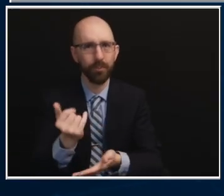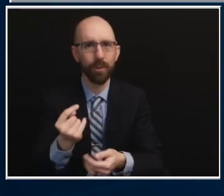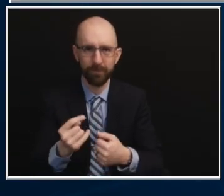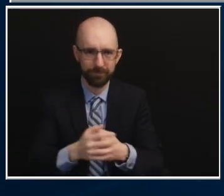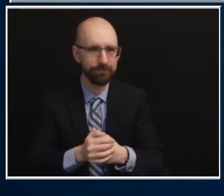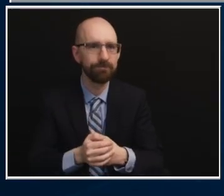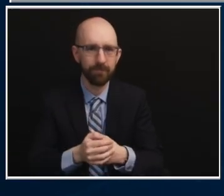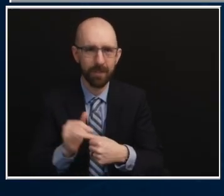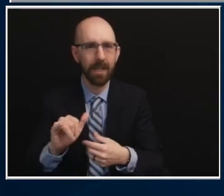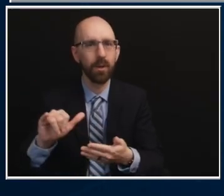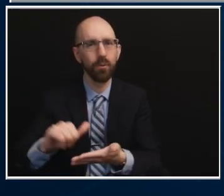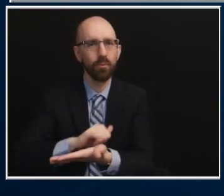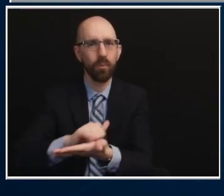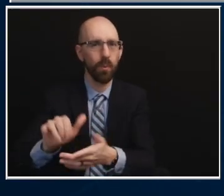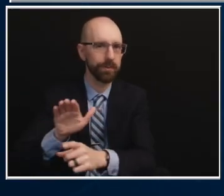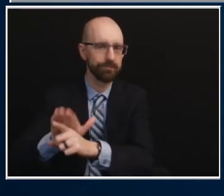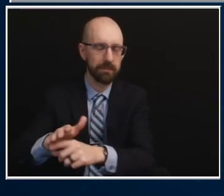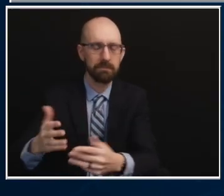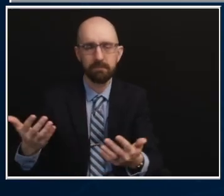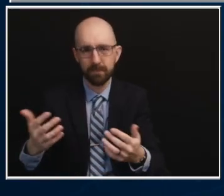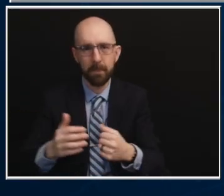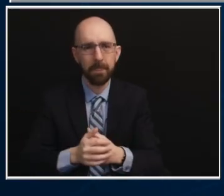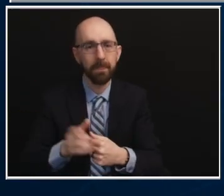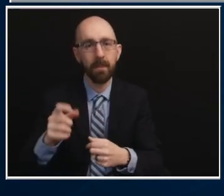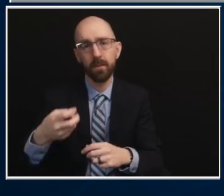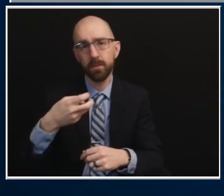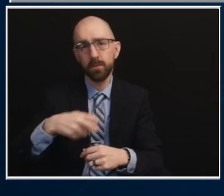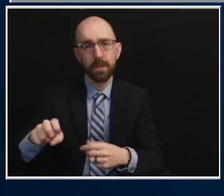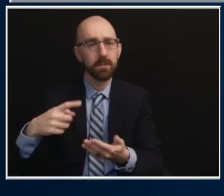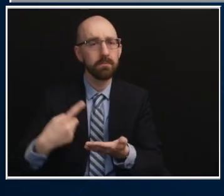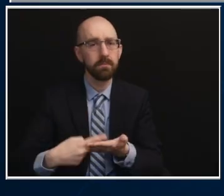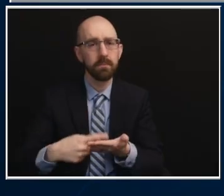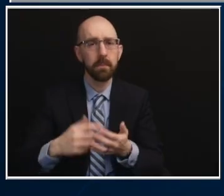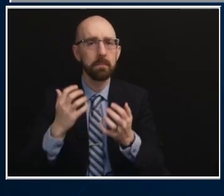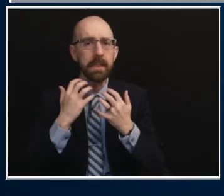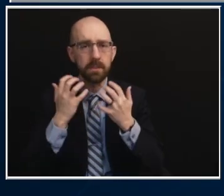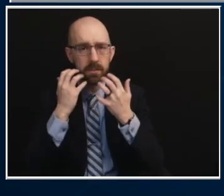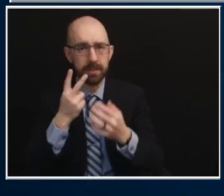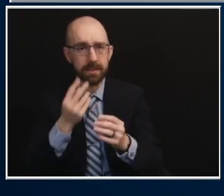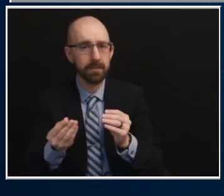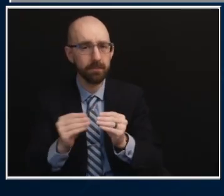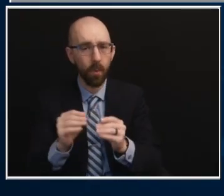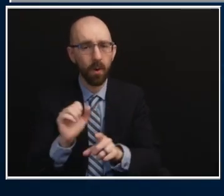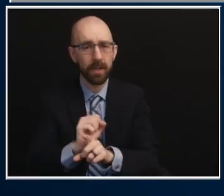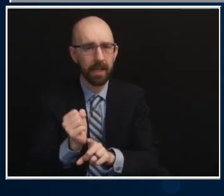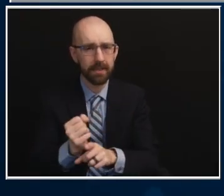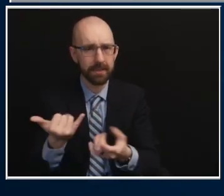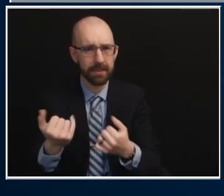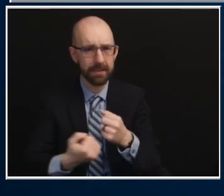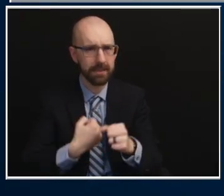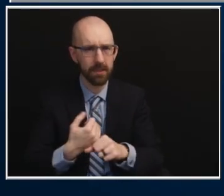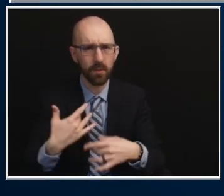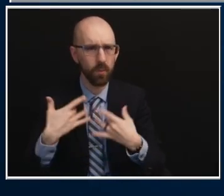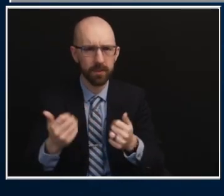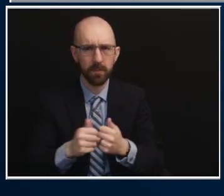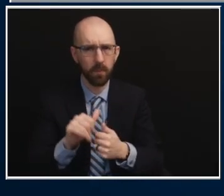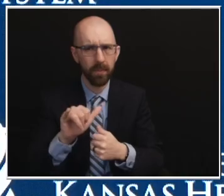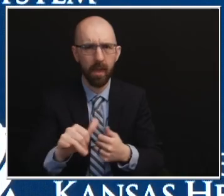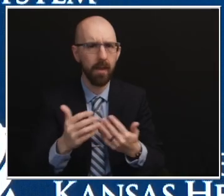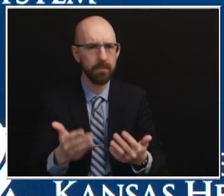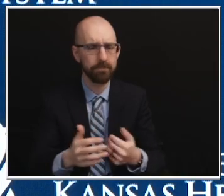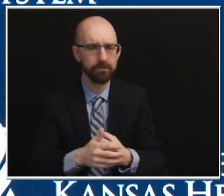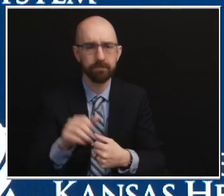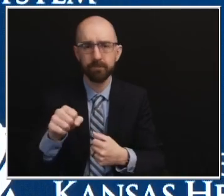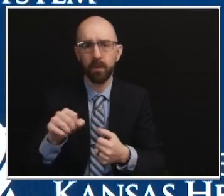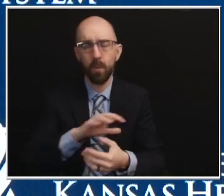York. So yeah. So let's switch gears and talk about measles. We're seeing some more cases this year. What's going on with that? Yeah, overall,